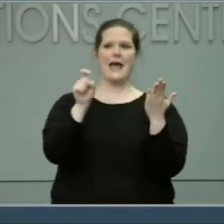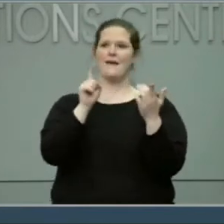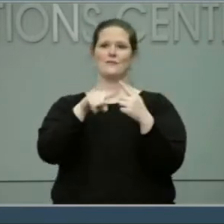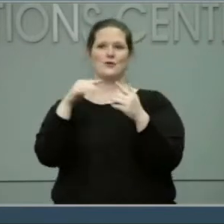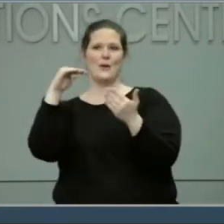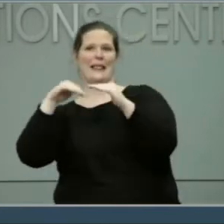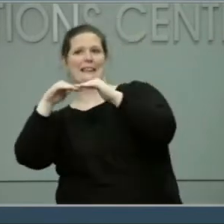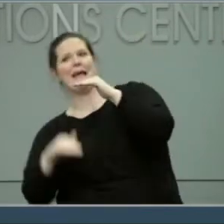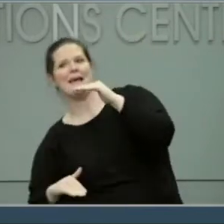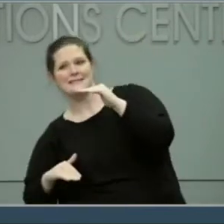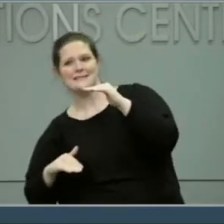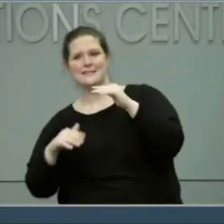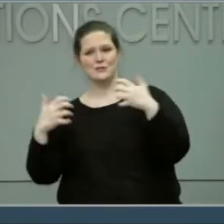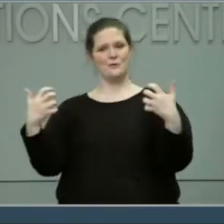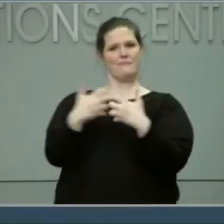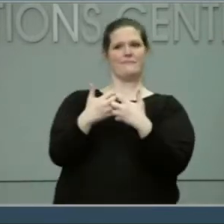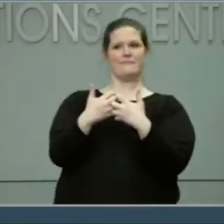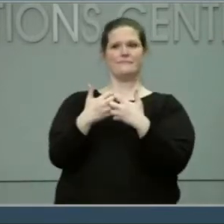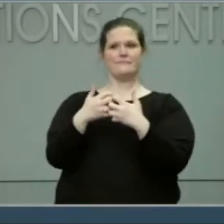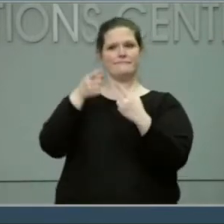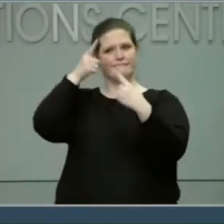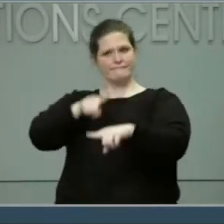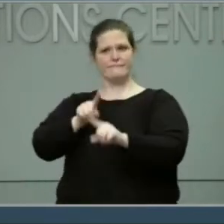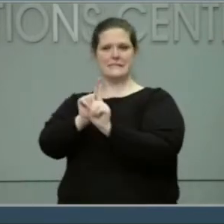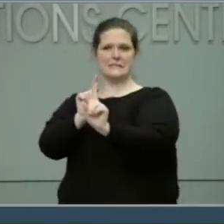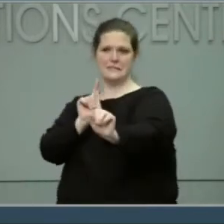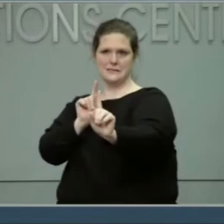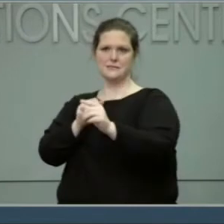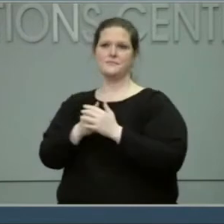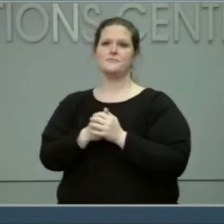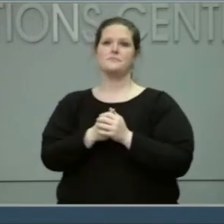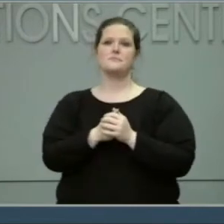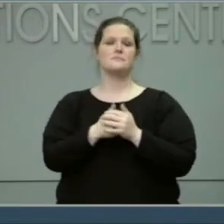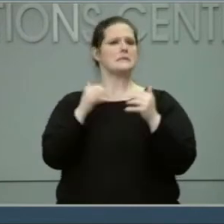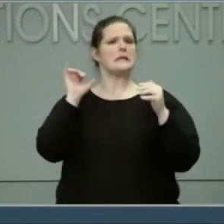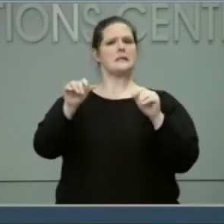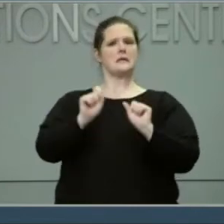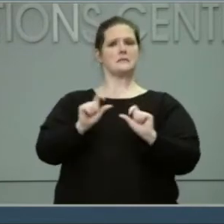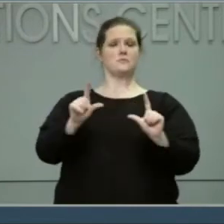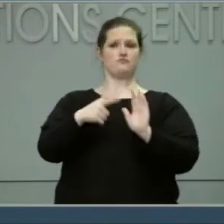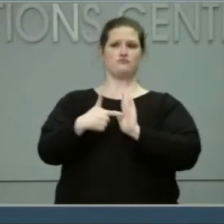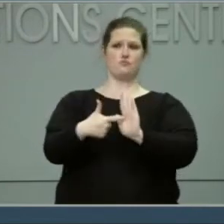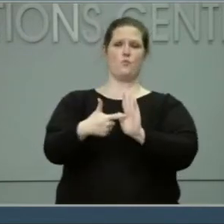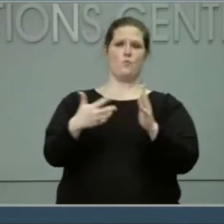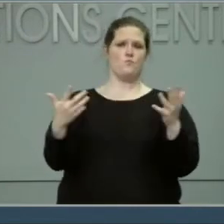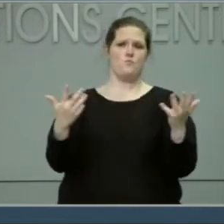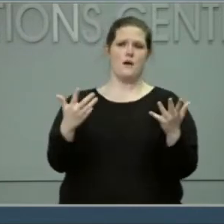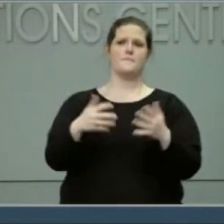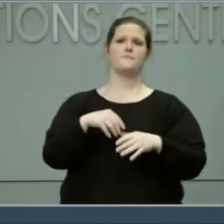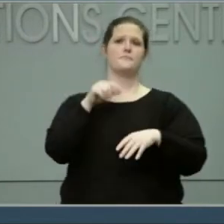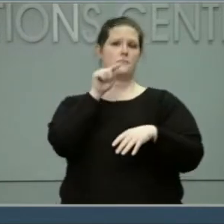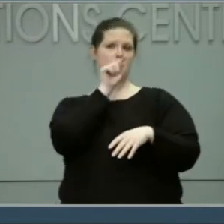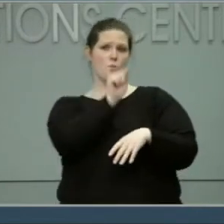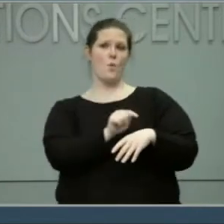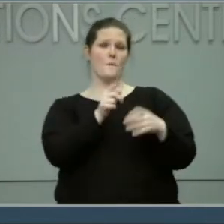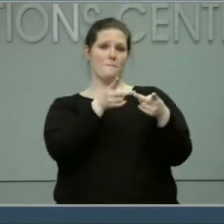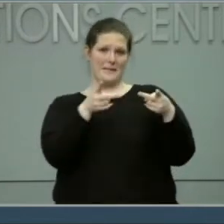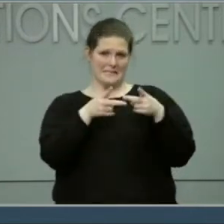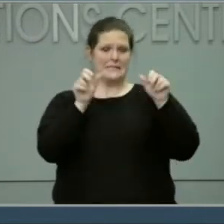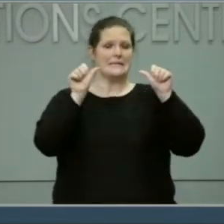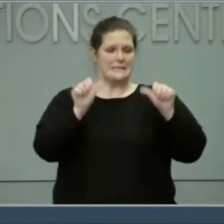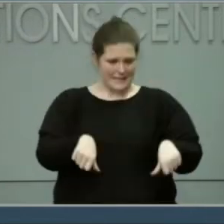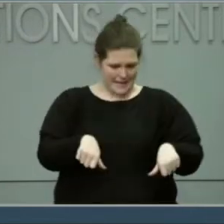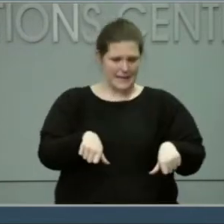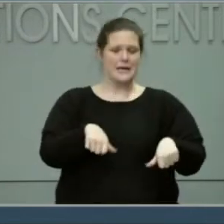will be able to increase capacity up to 100% indoors and outdoors with safety protocols in place.